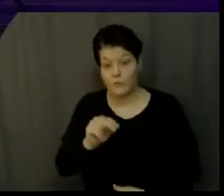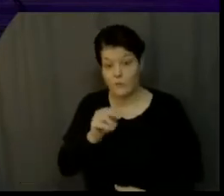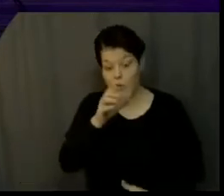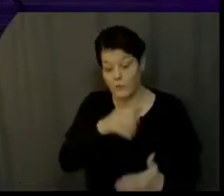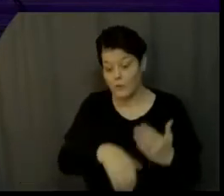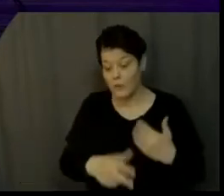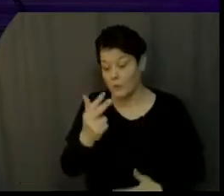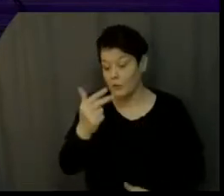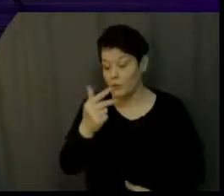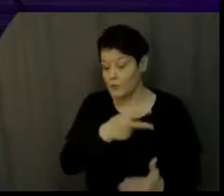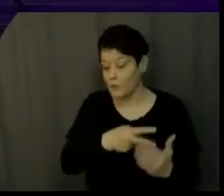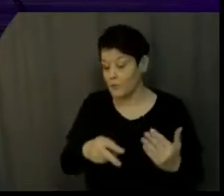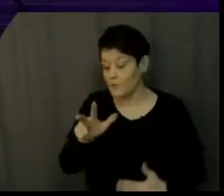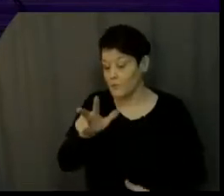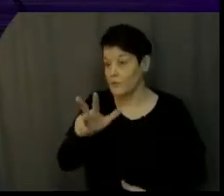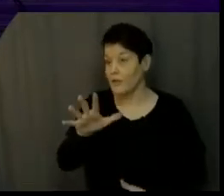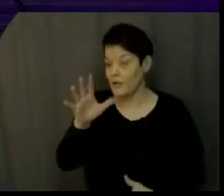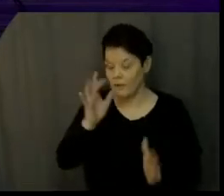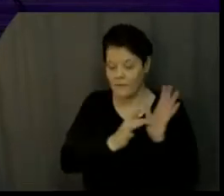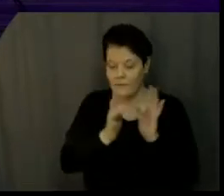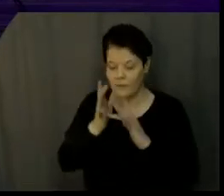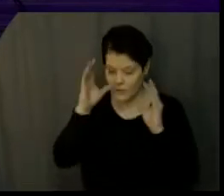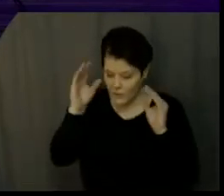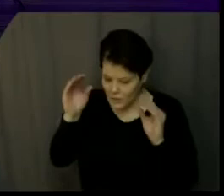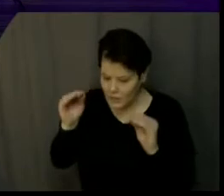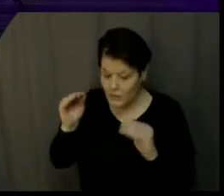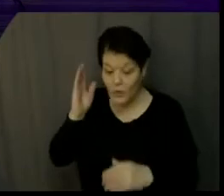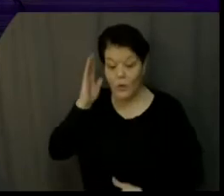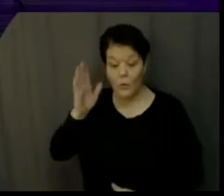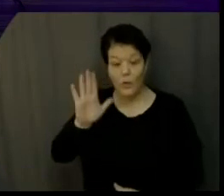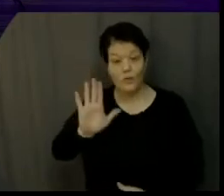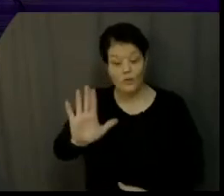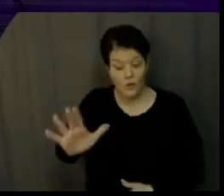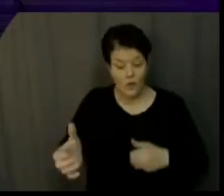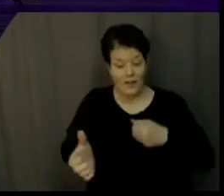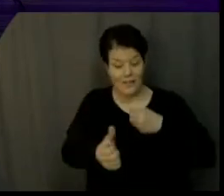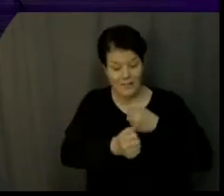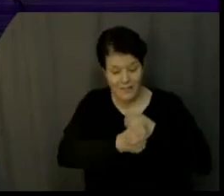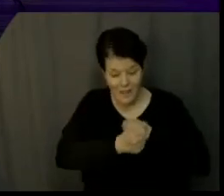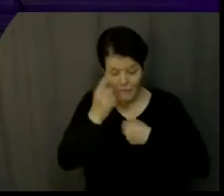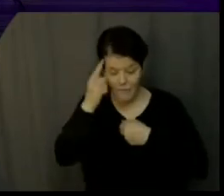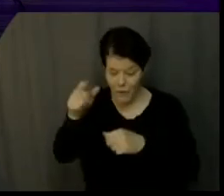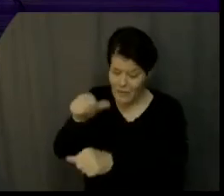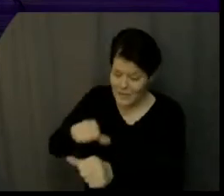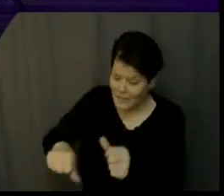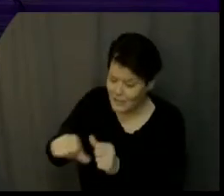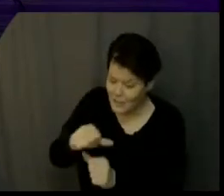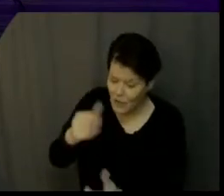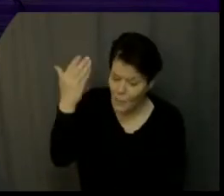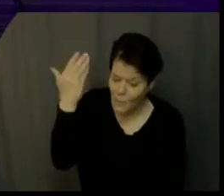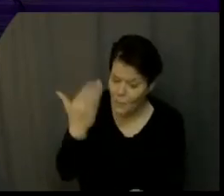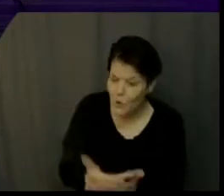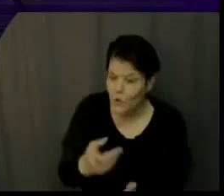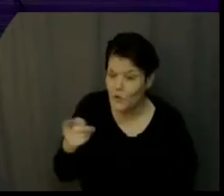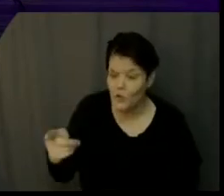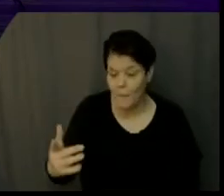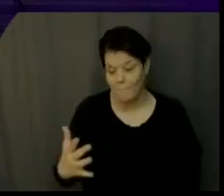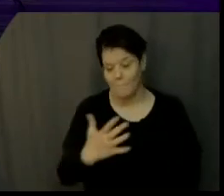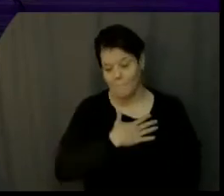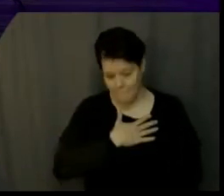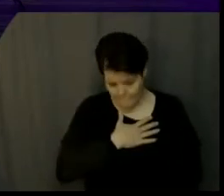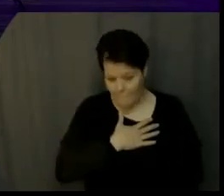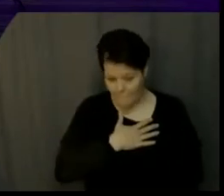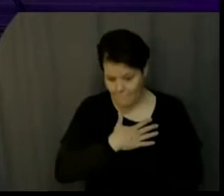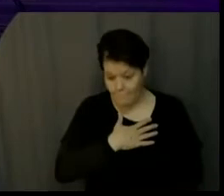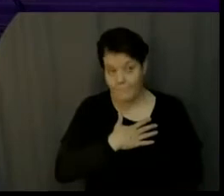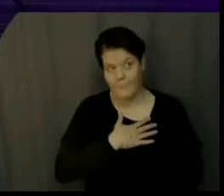his disciples? Our love for each other. Let me say it again. Our love for each other. Let me ask you a question. What will prove to the world that